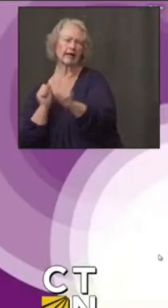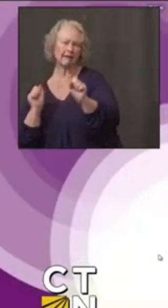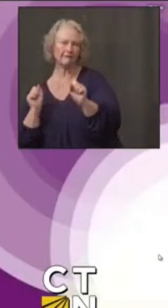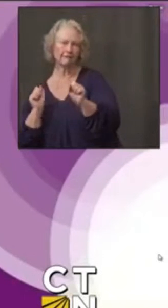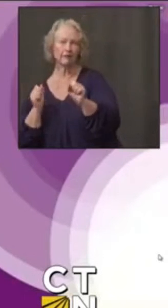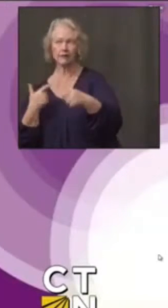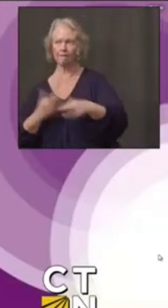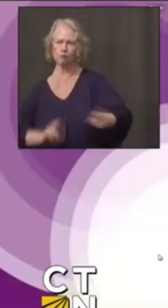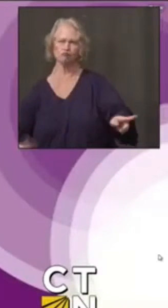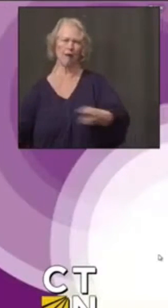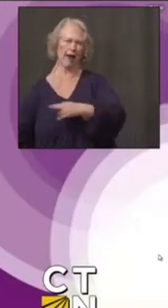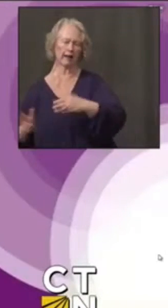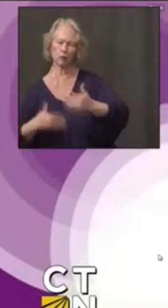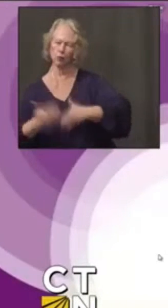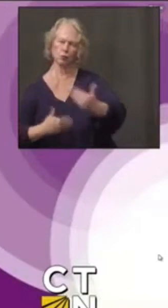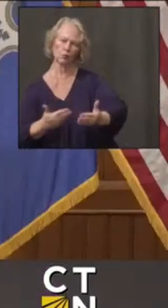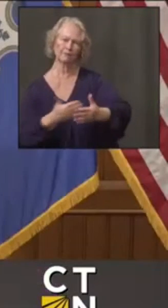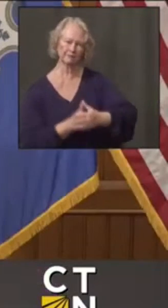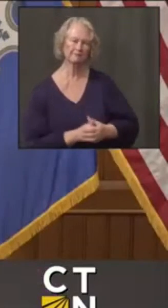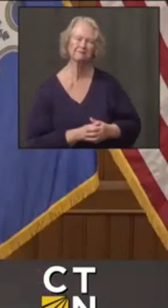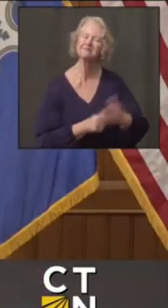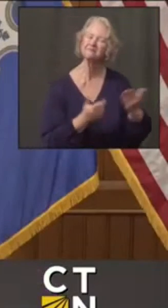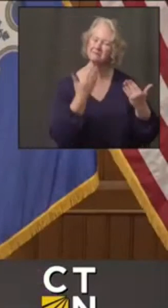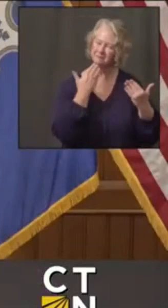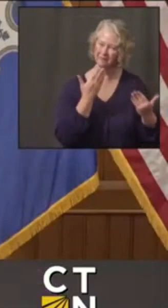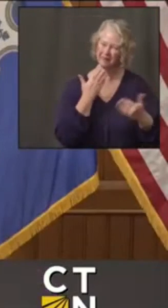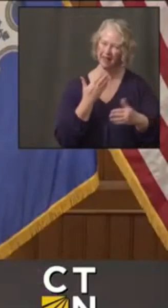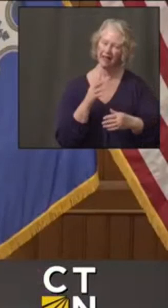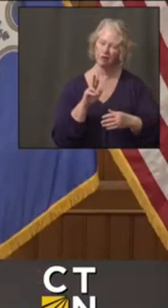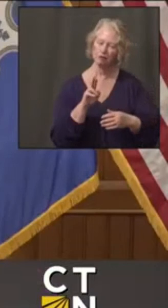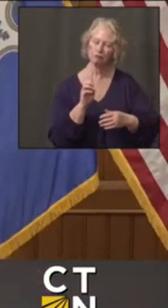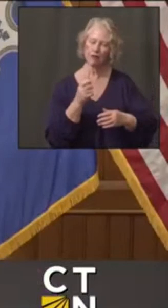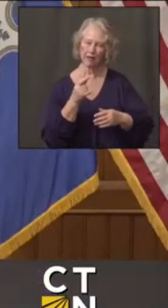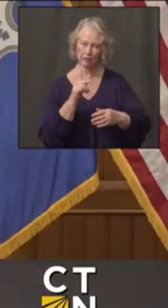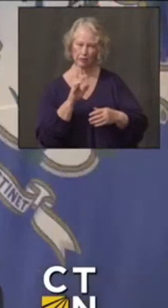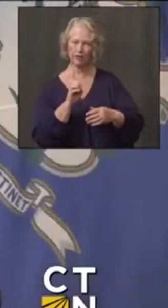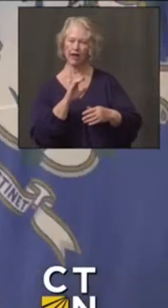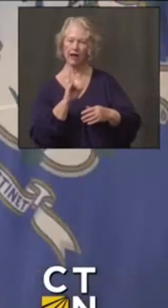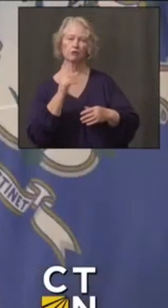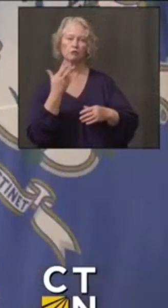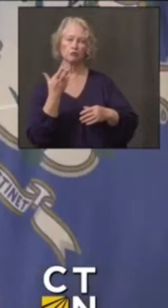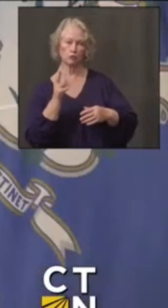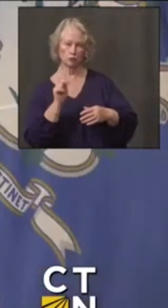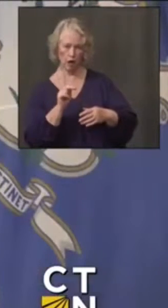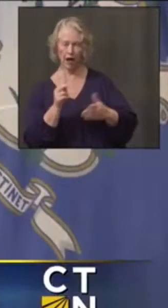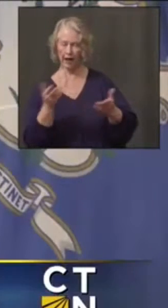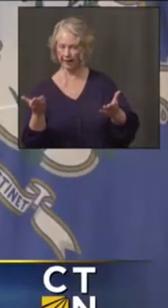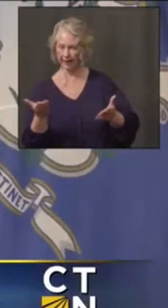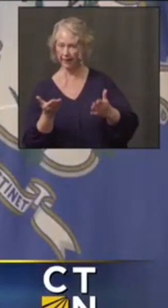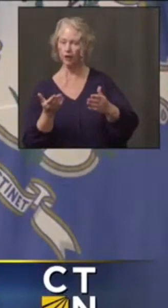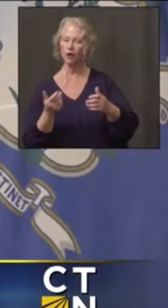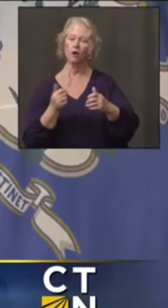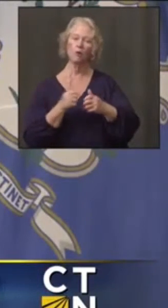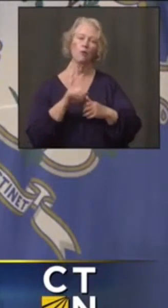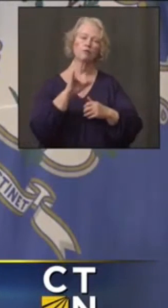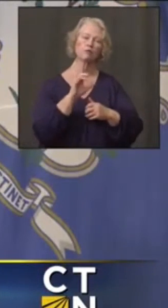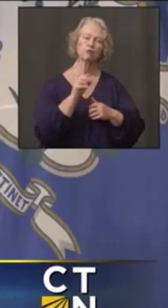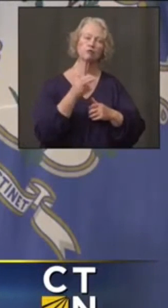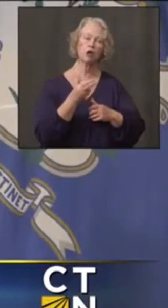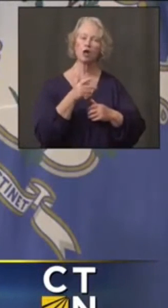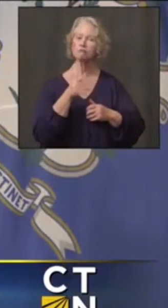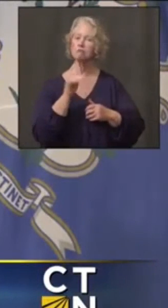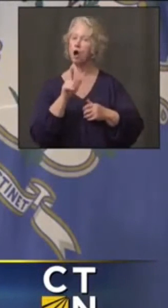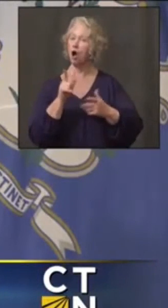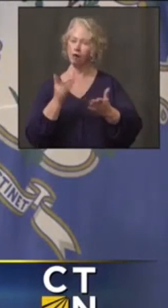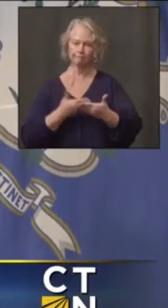Connecticut. Thank you. So Reg Eady and John Burkhardt are here along with Josh and Paul. I'm happy to take your